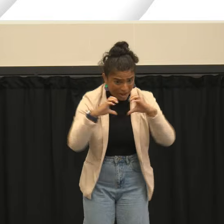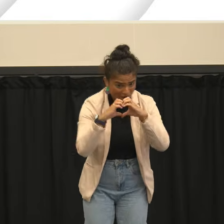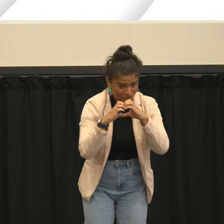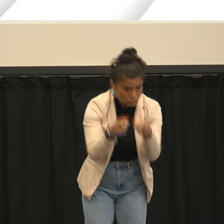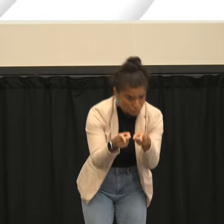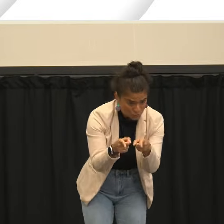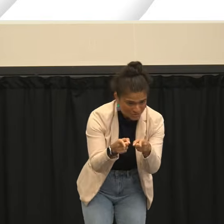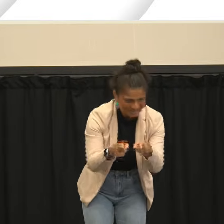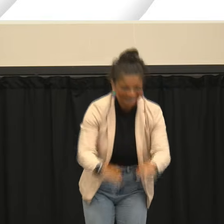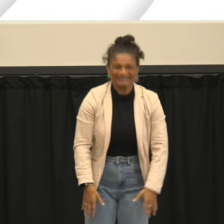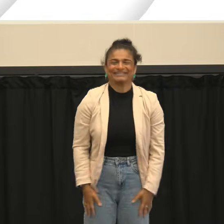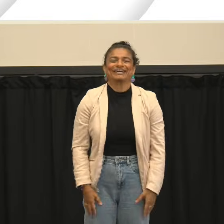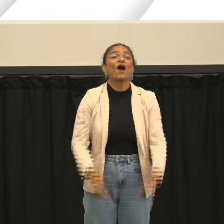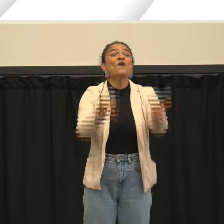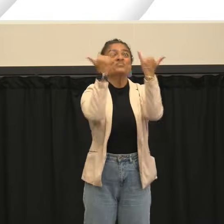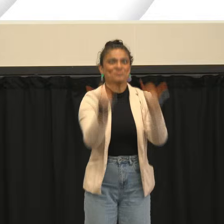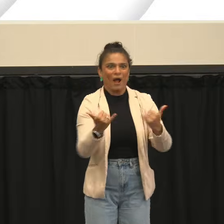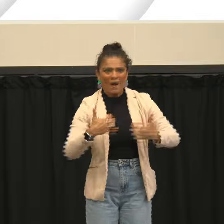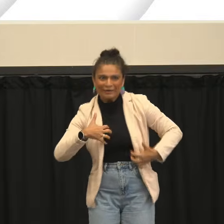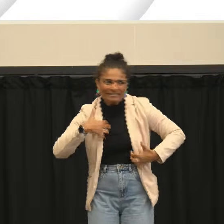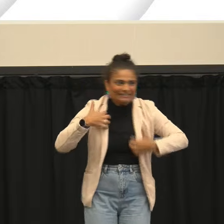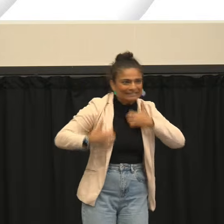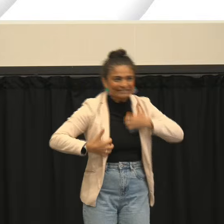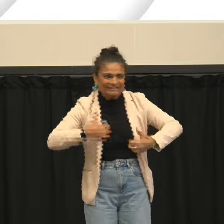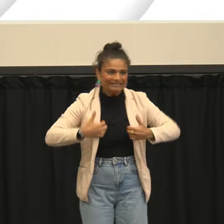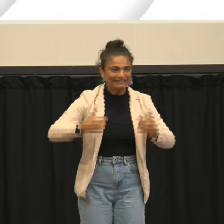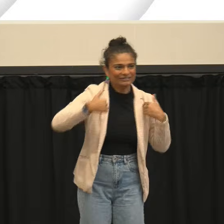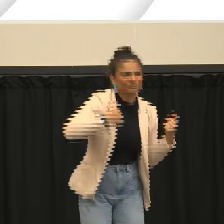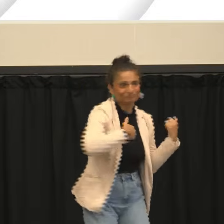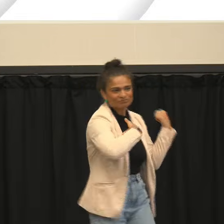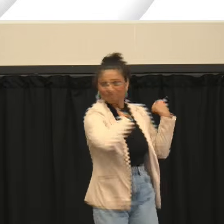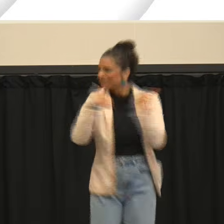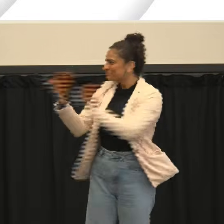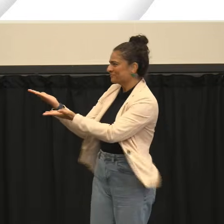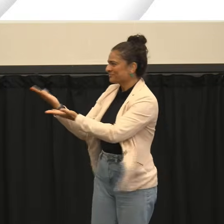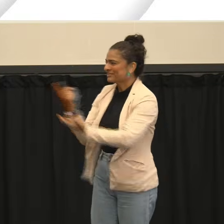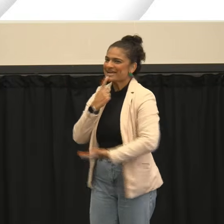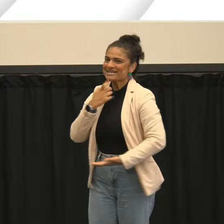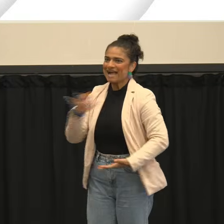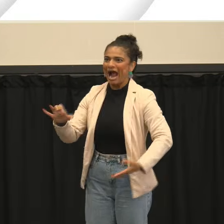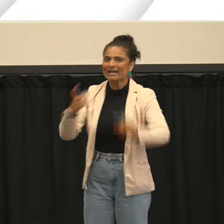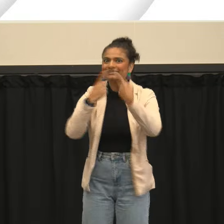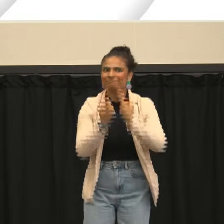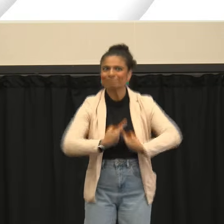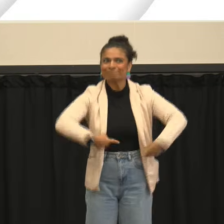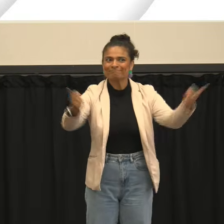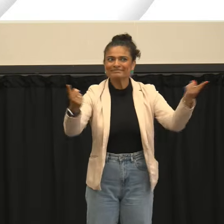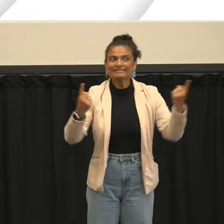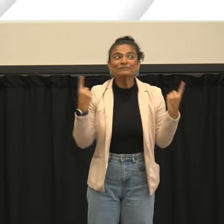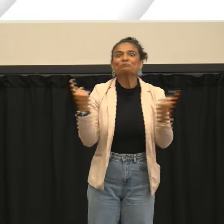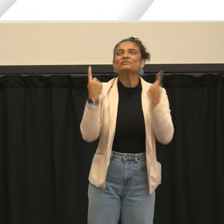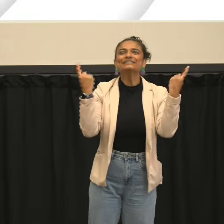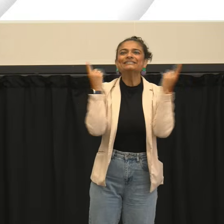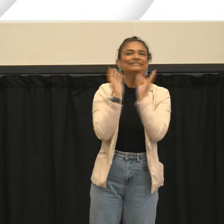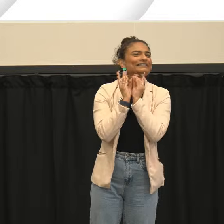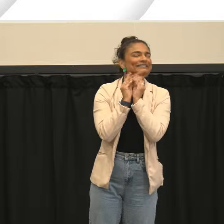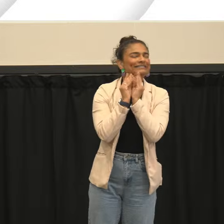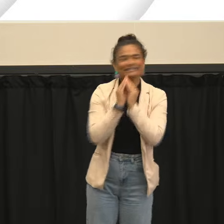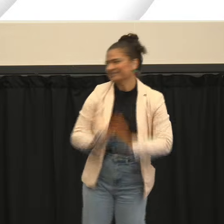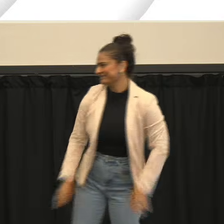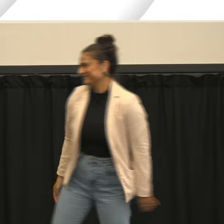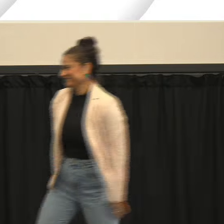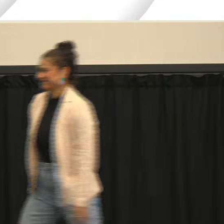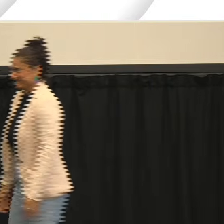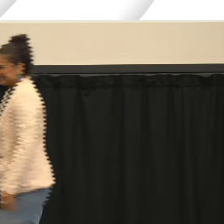view, etc. We love you and we're not excluding you. We are here to make sure everyone is included. Let's hand over